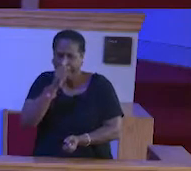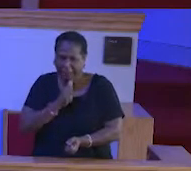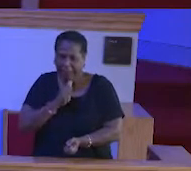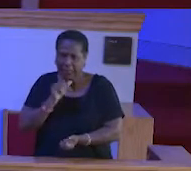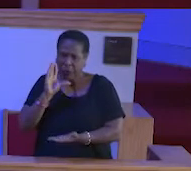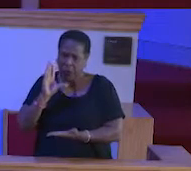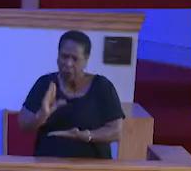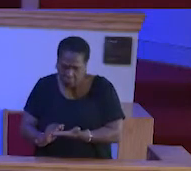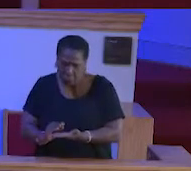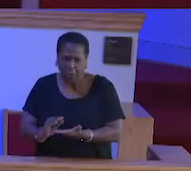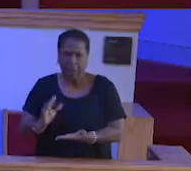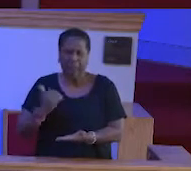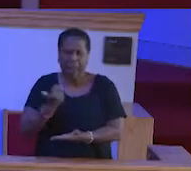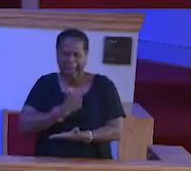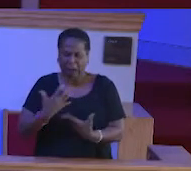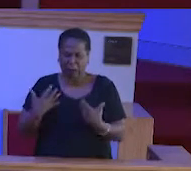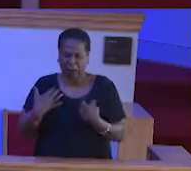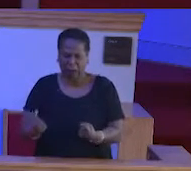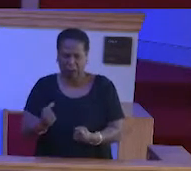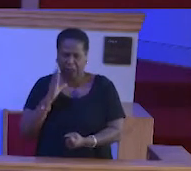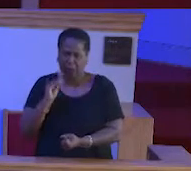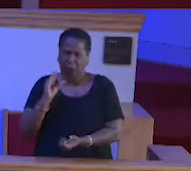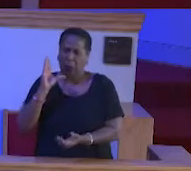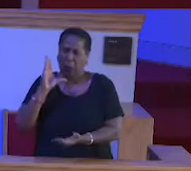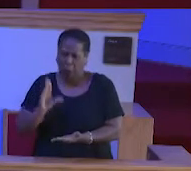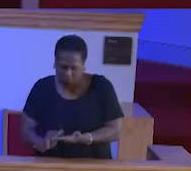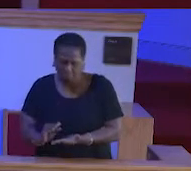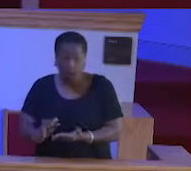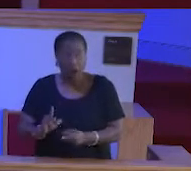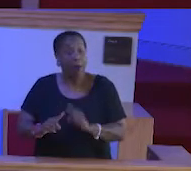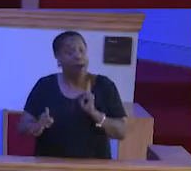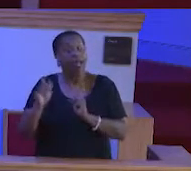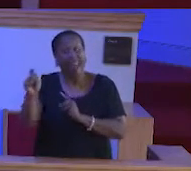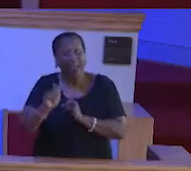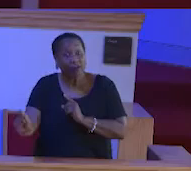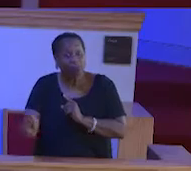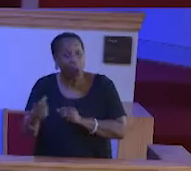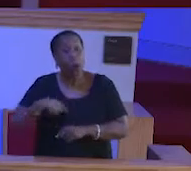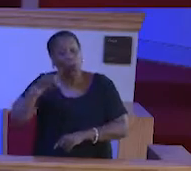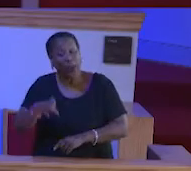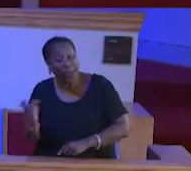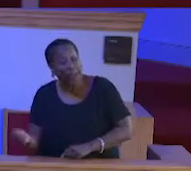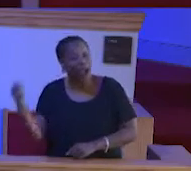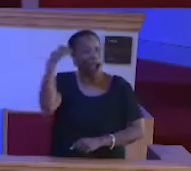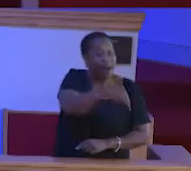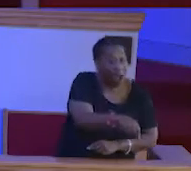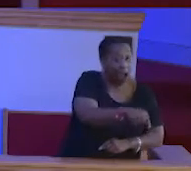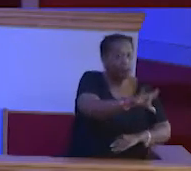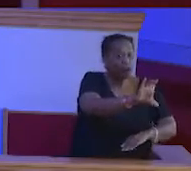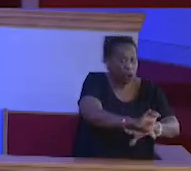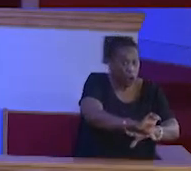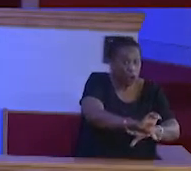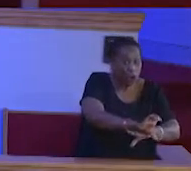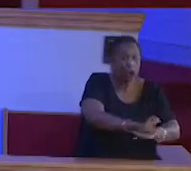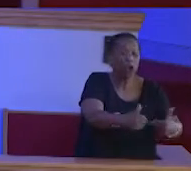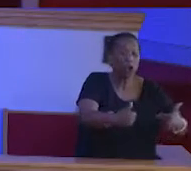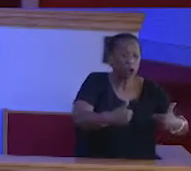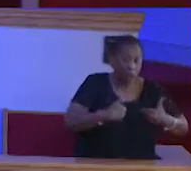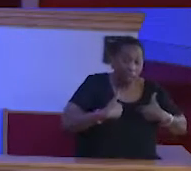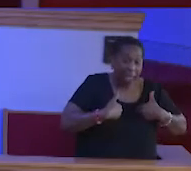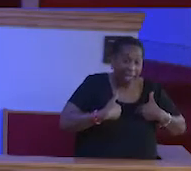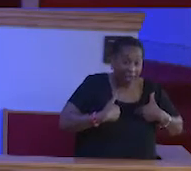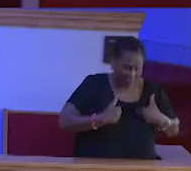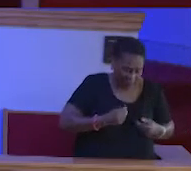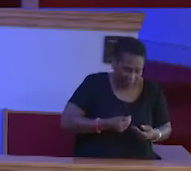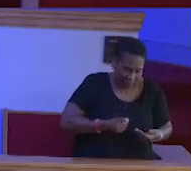grow thin, our strength will go weary. And so therefore we need to come to church to have the